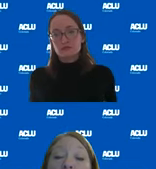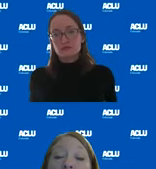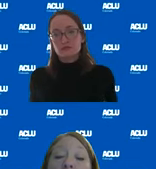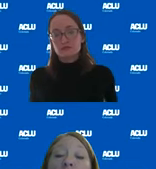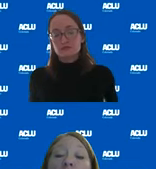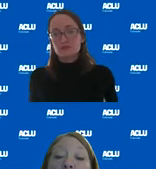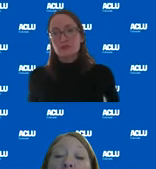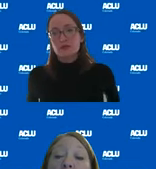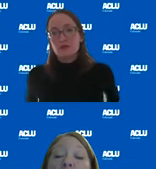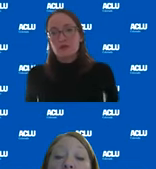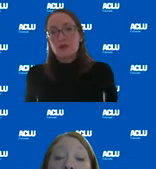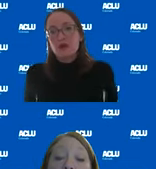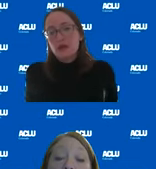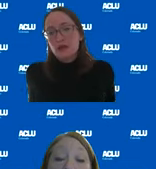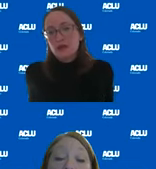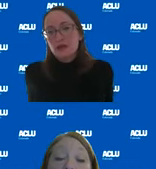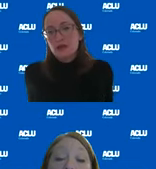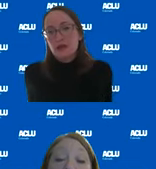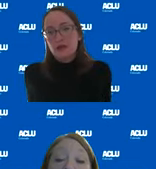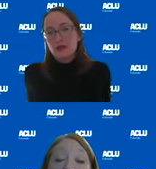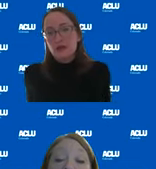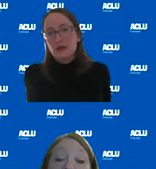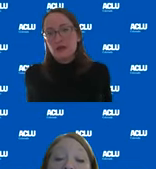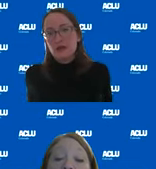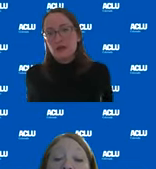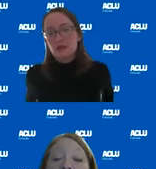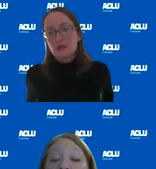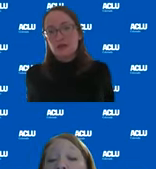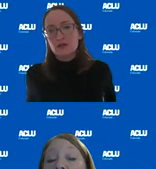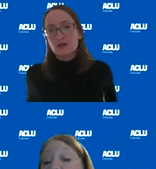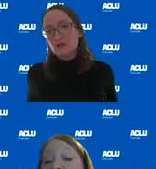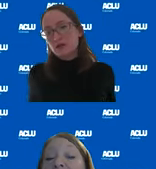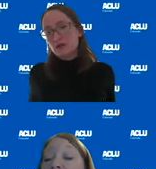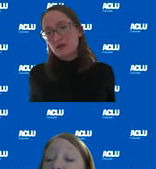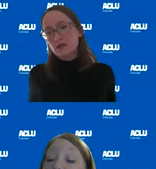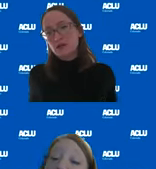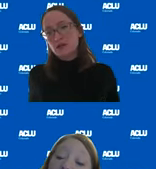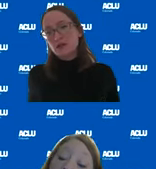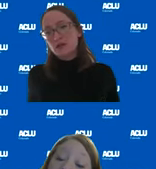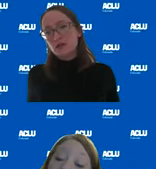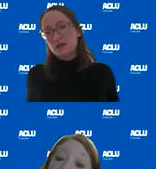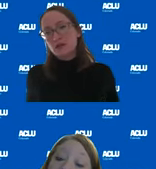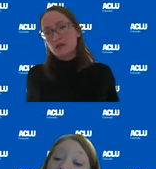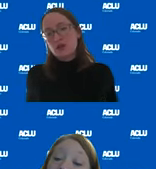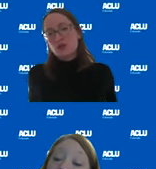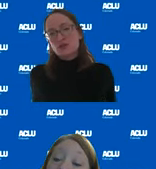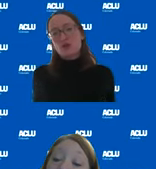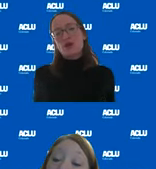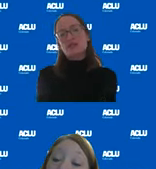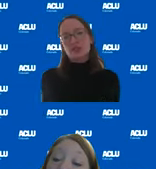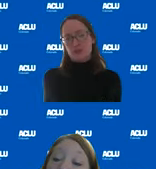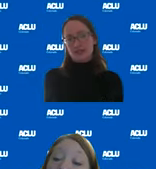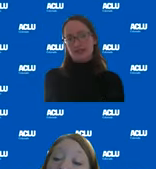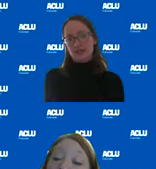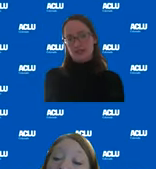way, who are also in the vulnerable group, so that they can safely vote? So is